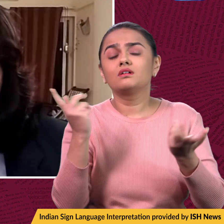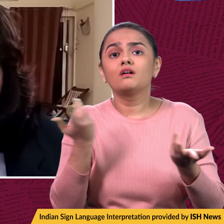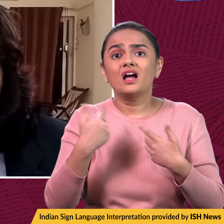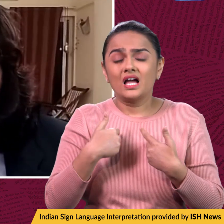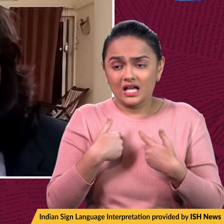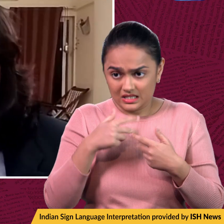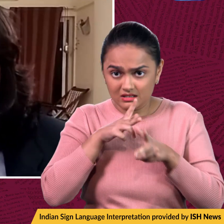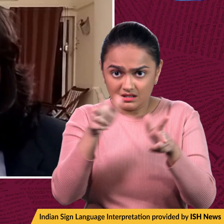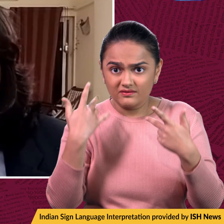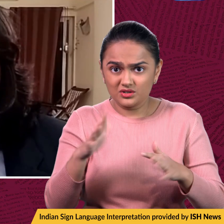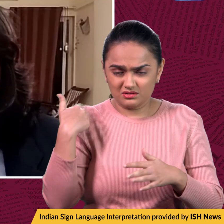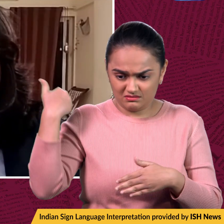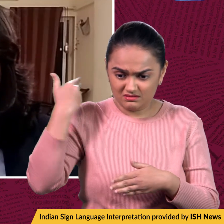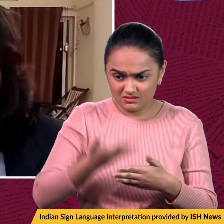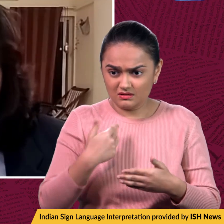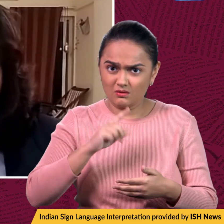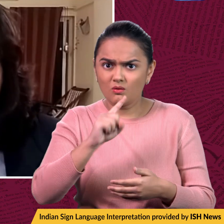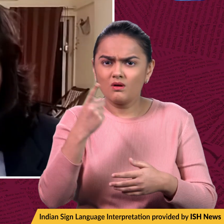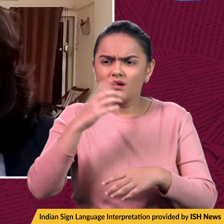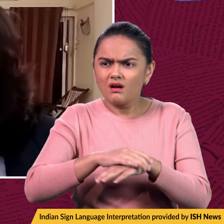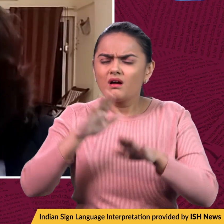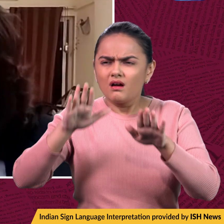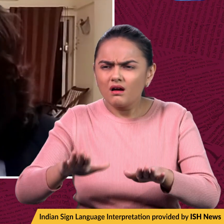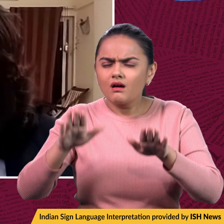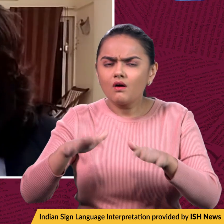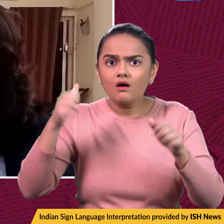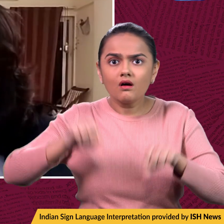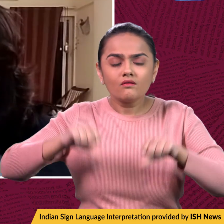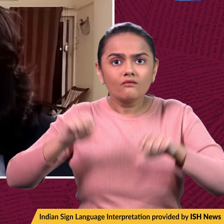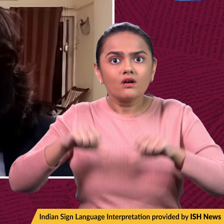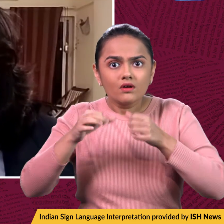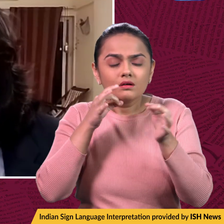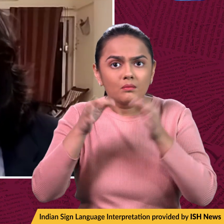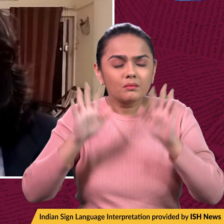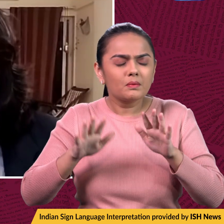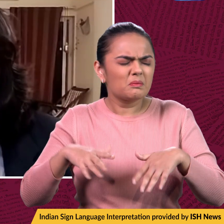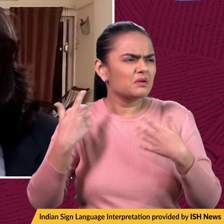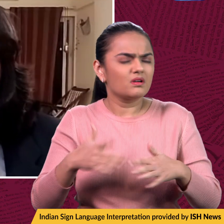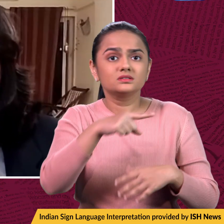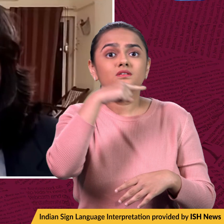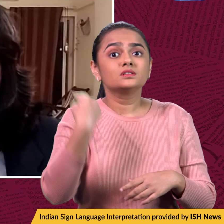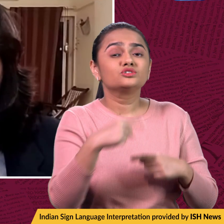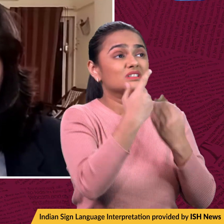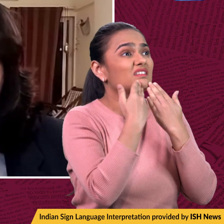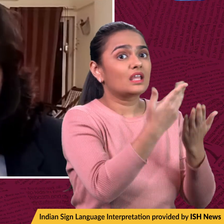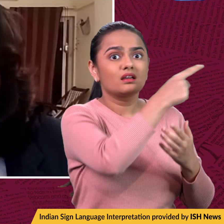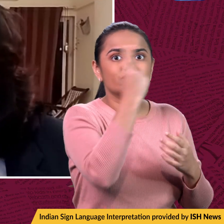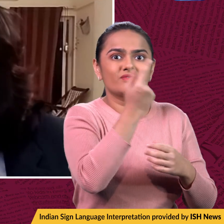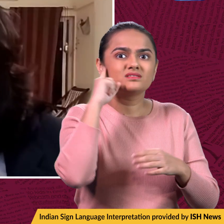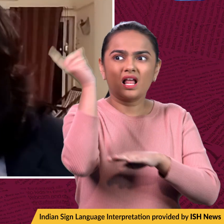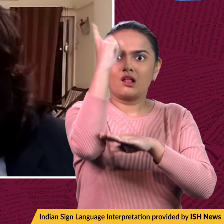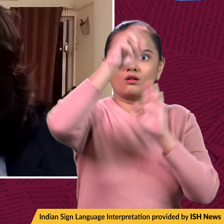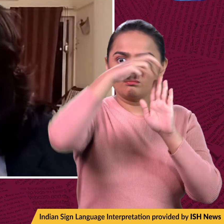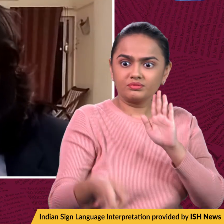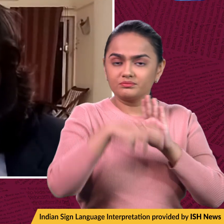was mainly restored after the unprecedented unrest in recent days. He also thanked the Russian president for sending